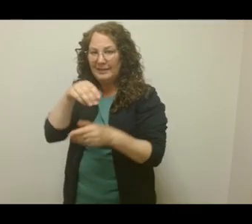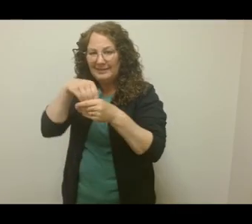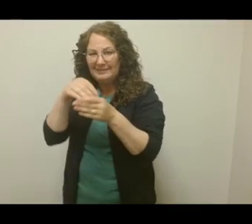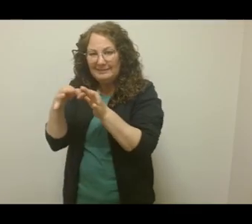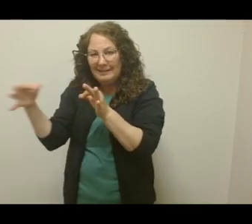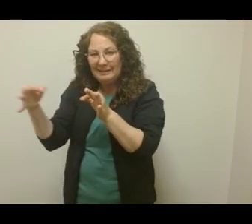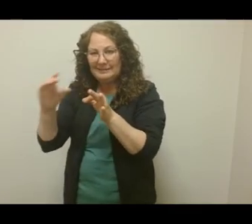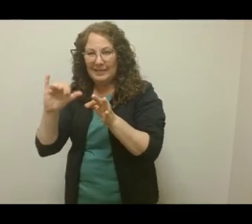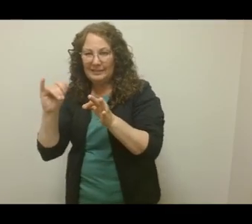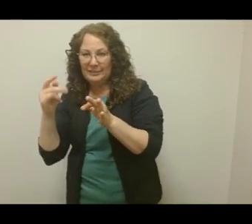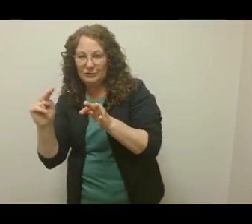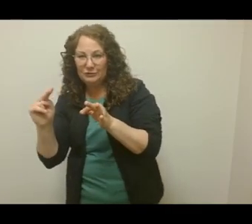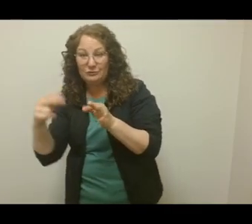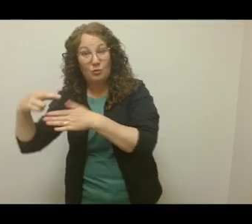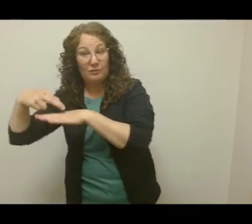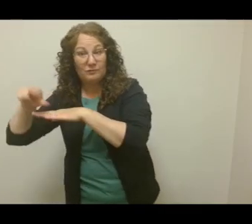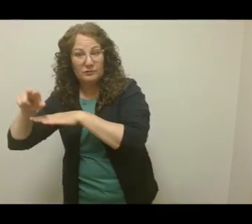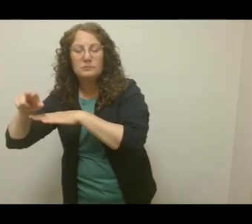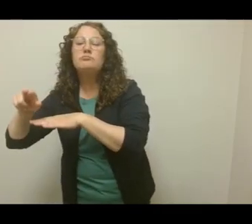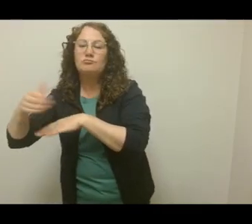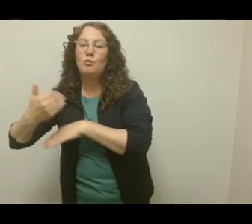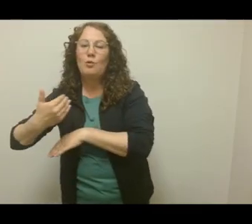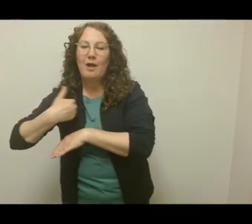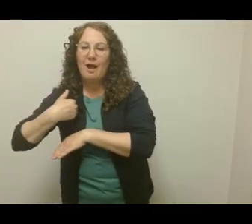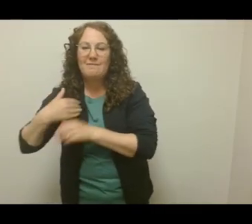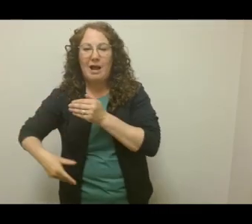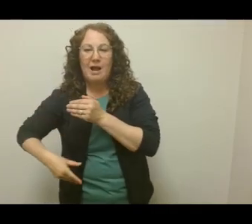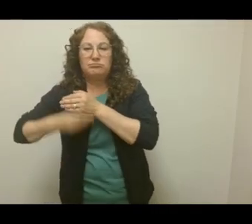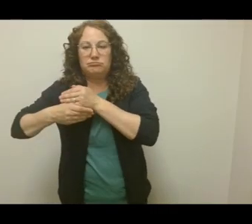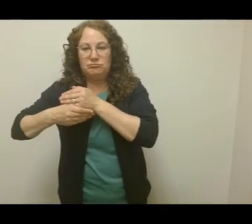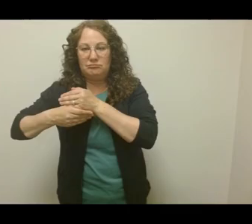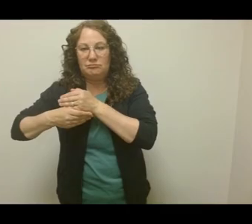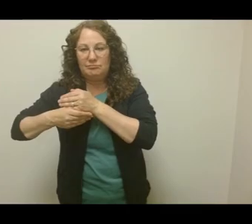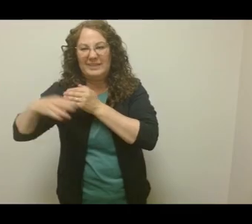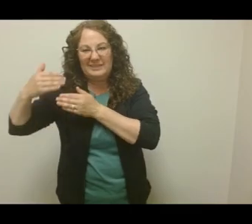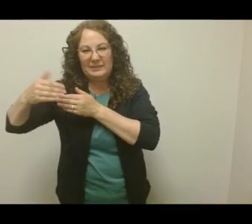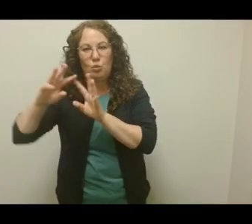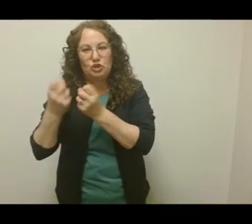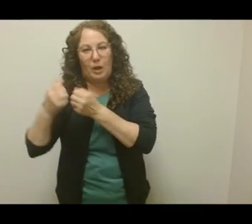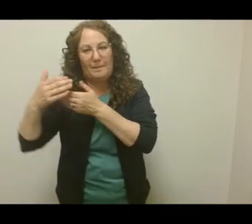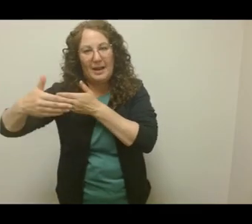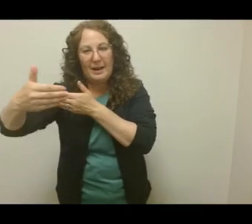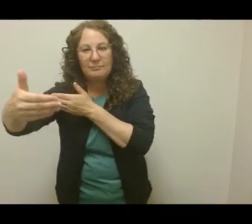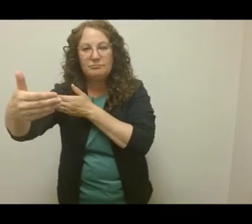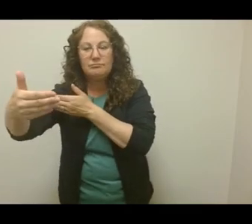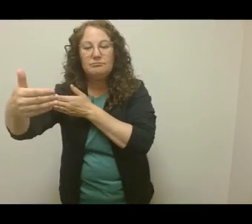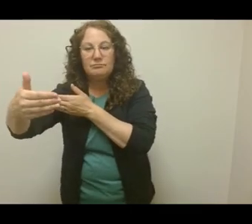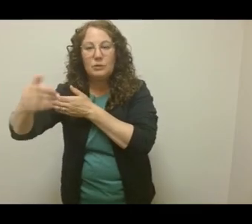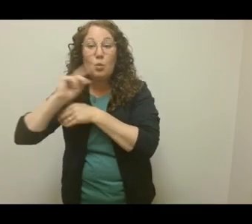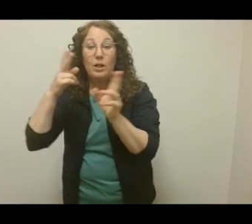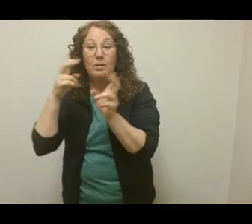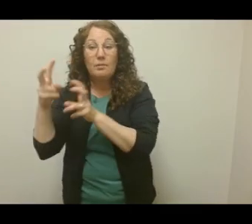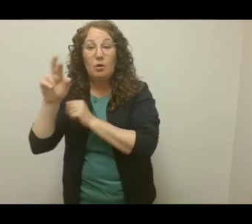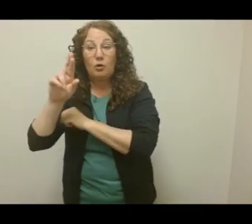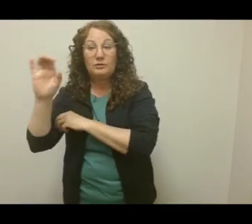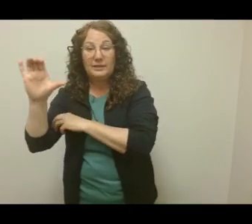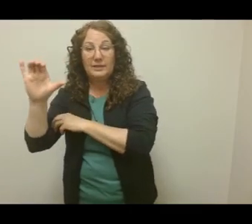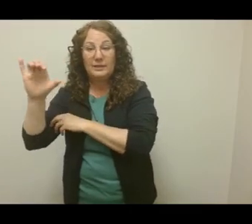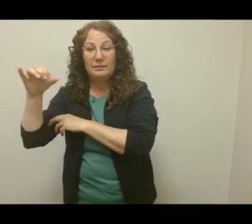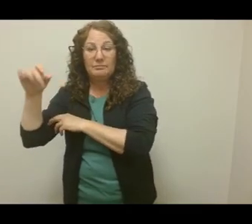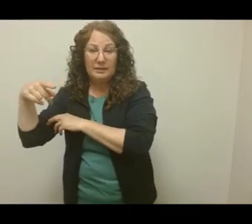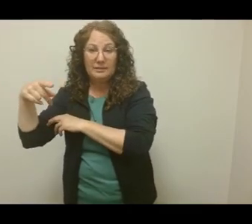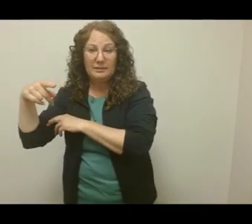and references, we have an additional workshop series that's posted on our RRC Polytech